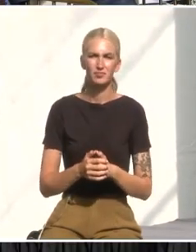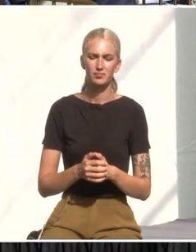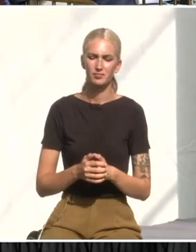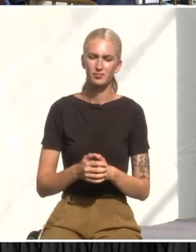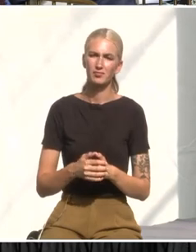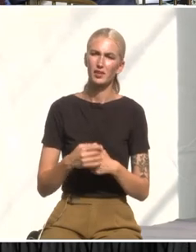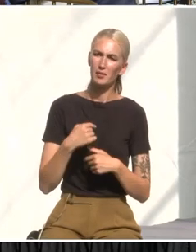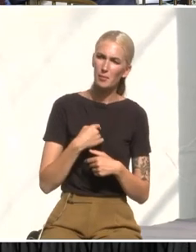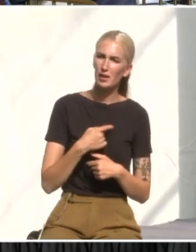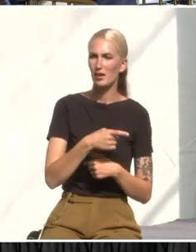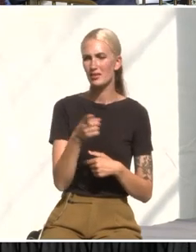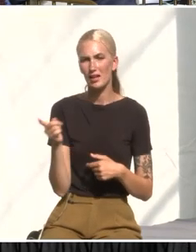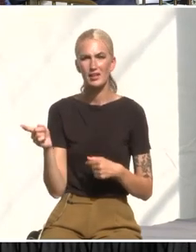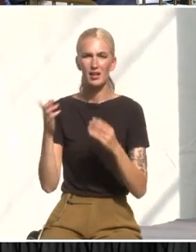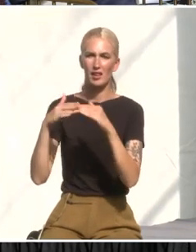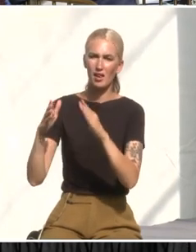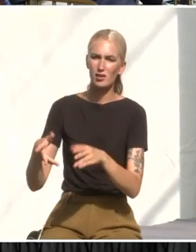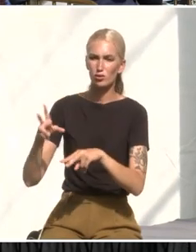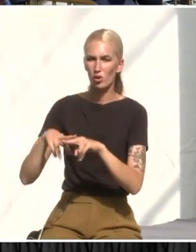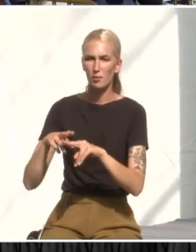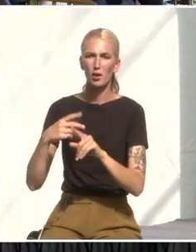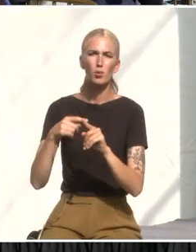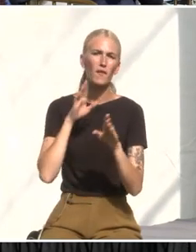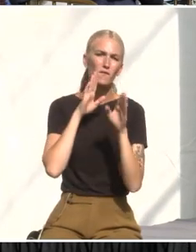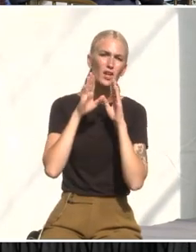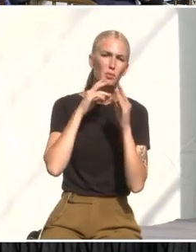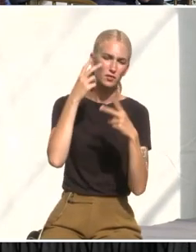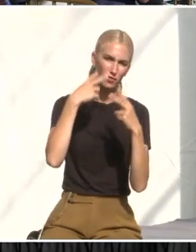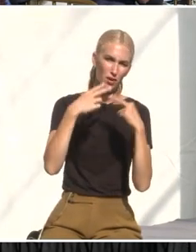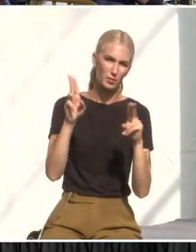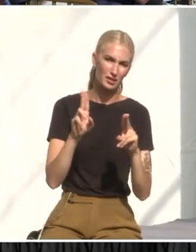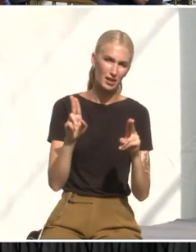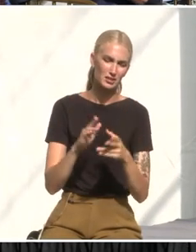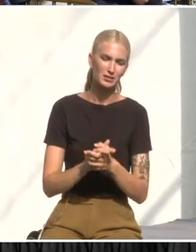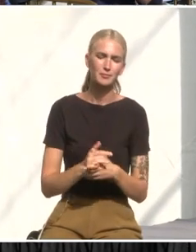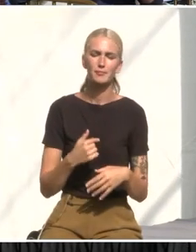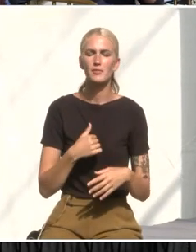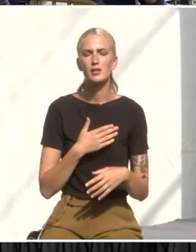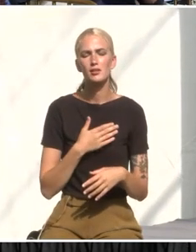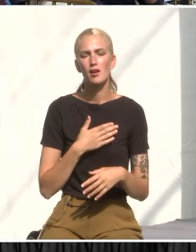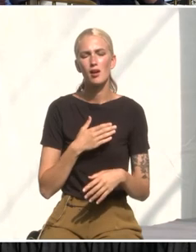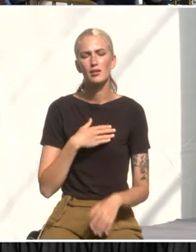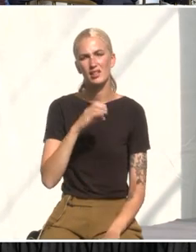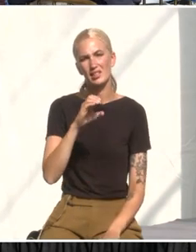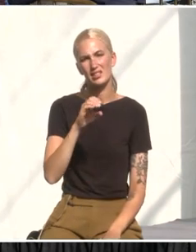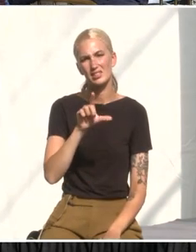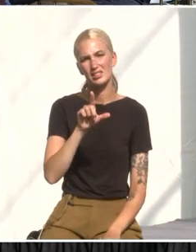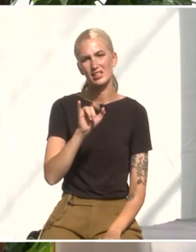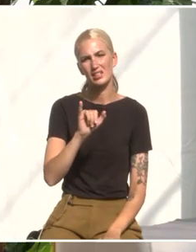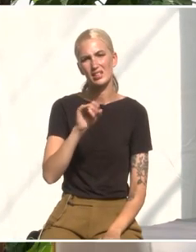but also with those who are watching us via Facebook. So I'd like you to go to